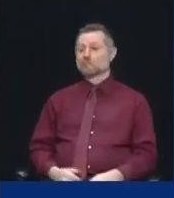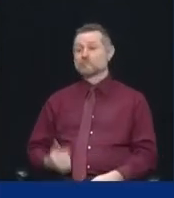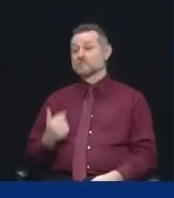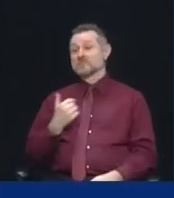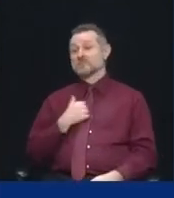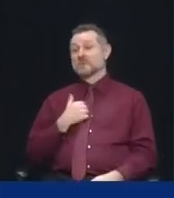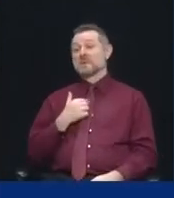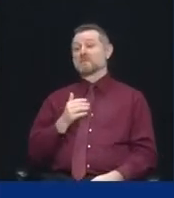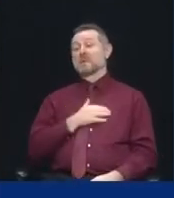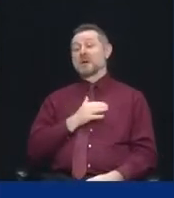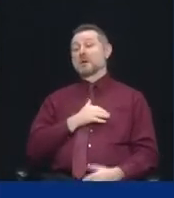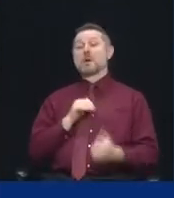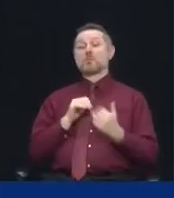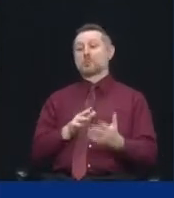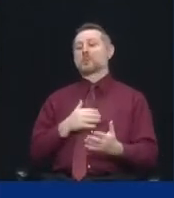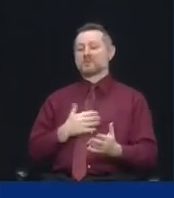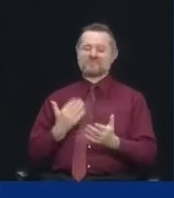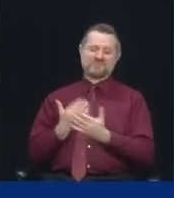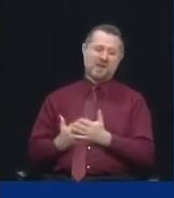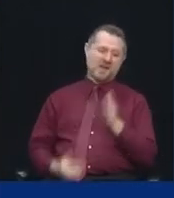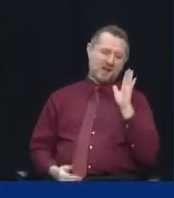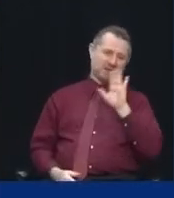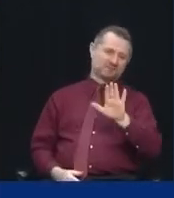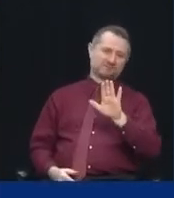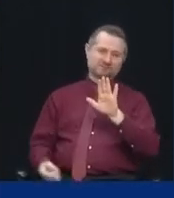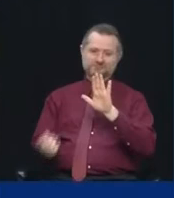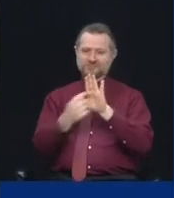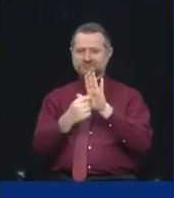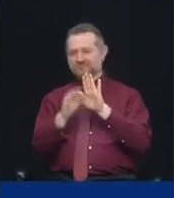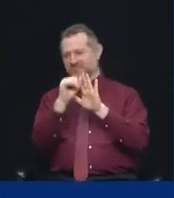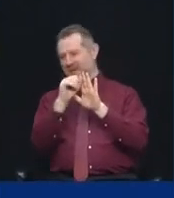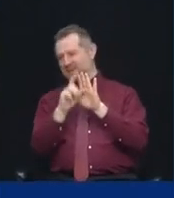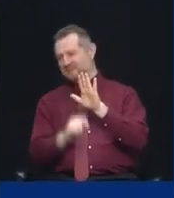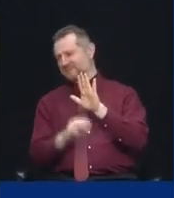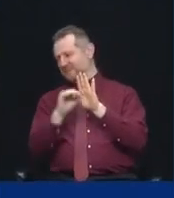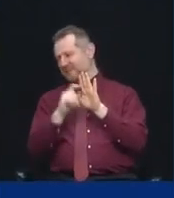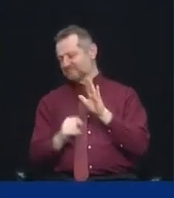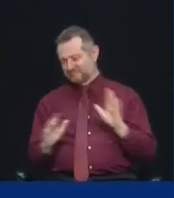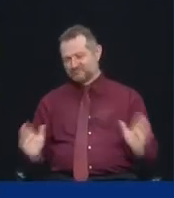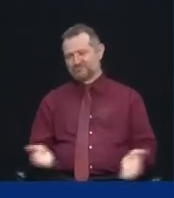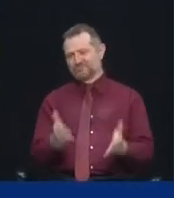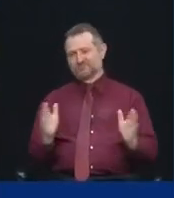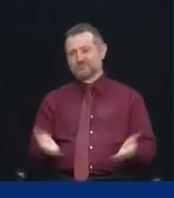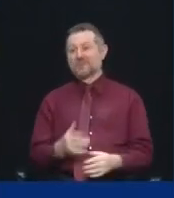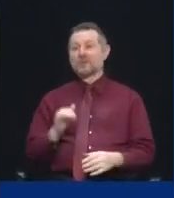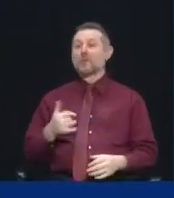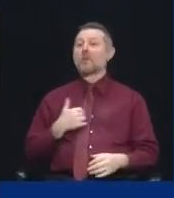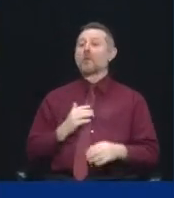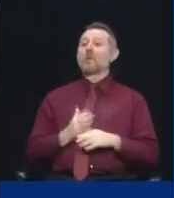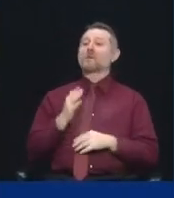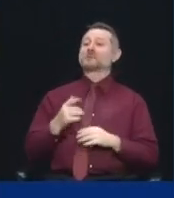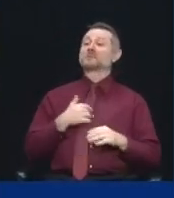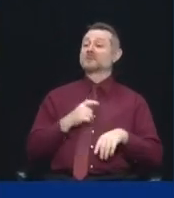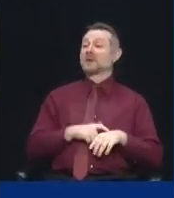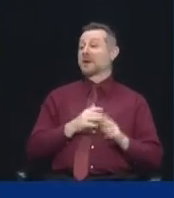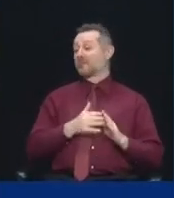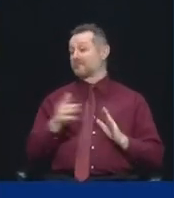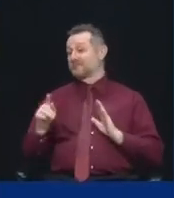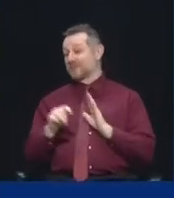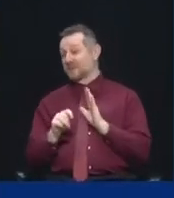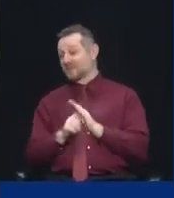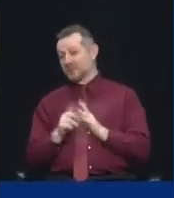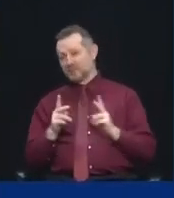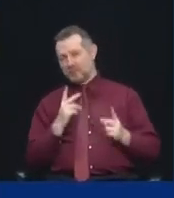facts, urging them. I think the more time goes on, I think when they see